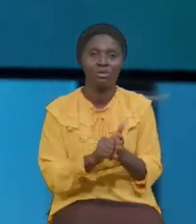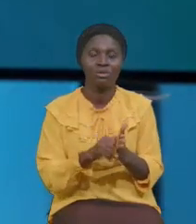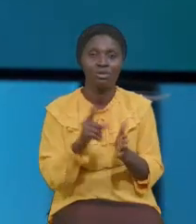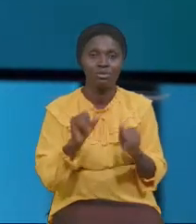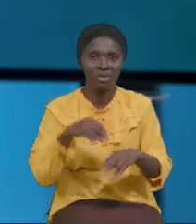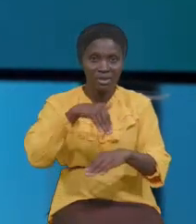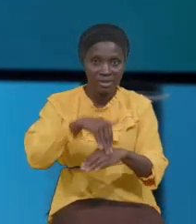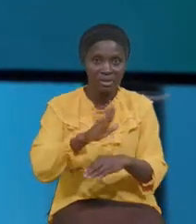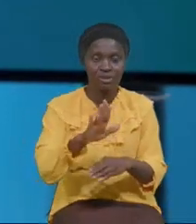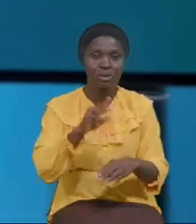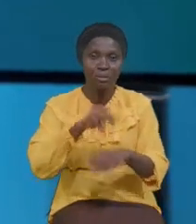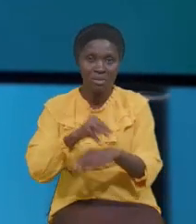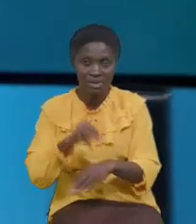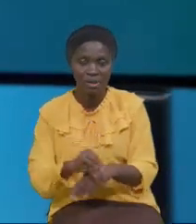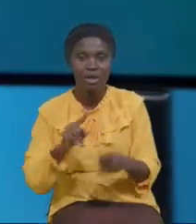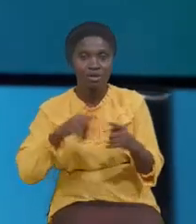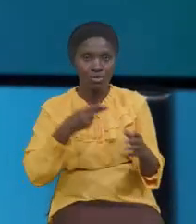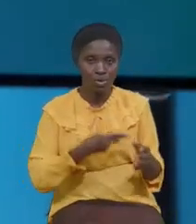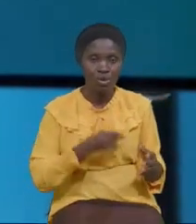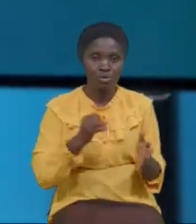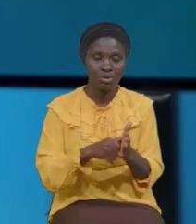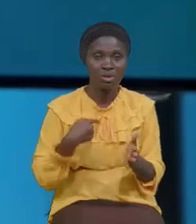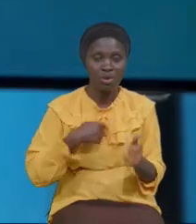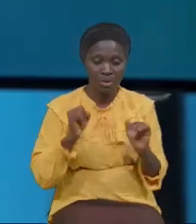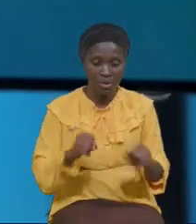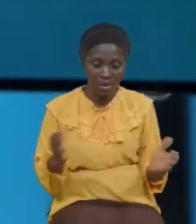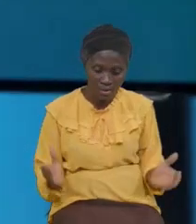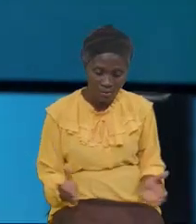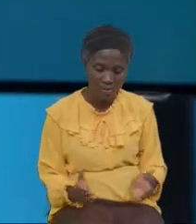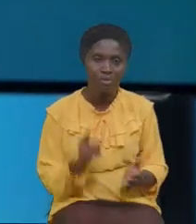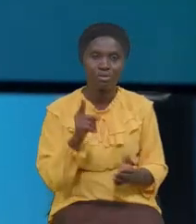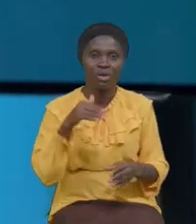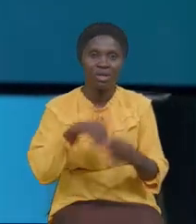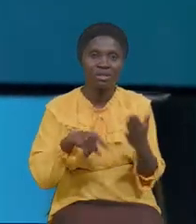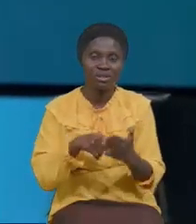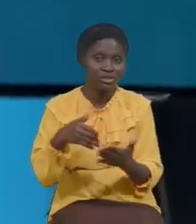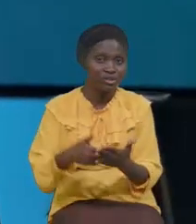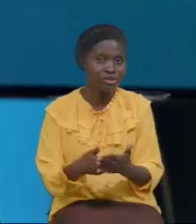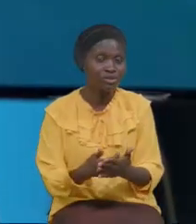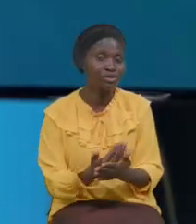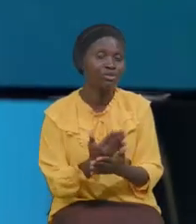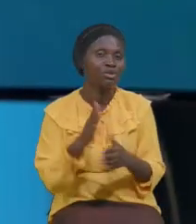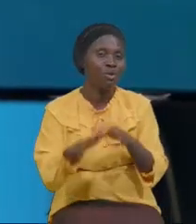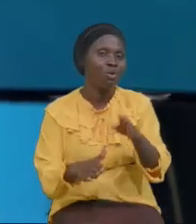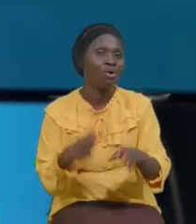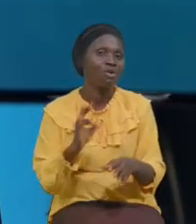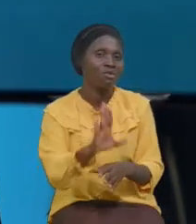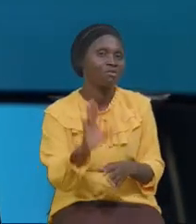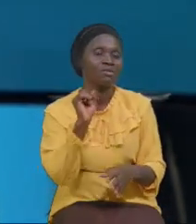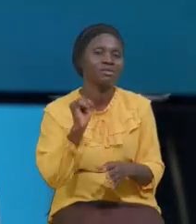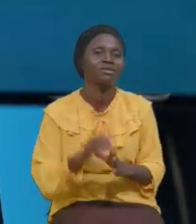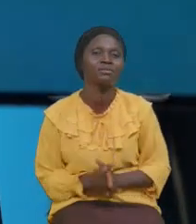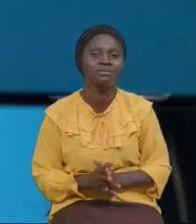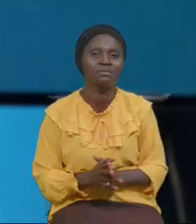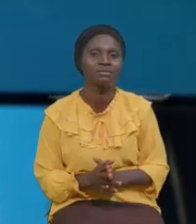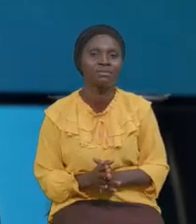you, make calls with you, and encourage you in this your new work with God. We are going to connect you now back to the Alpha location so